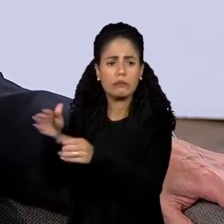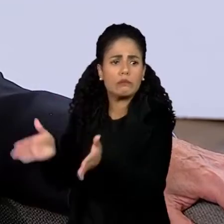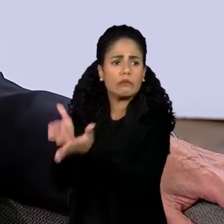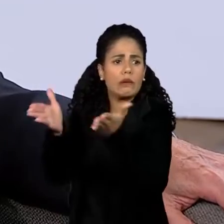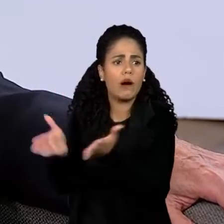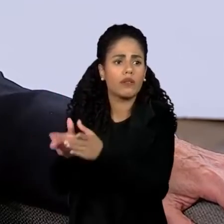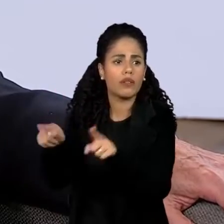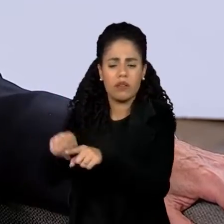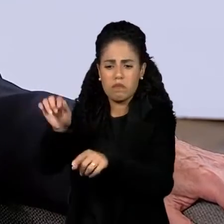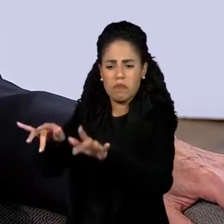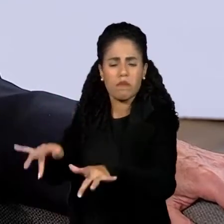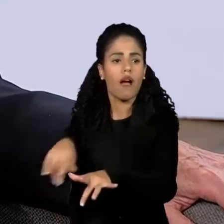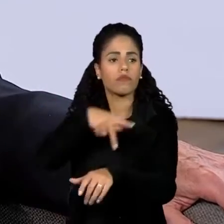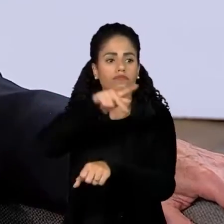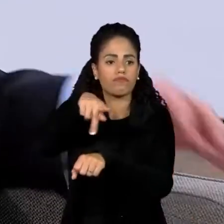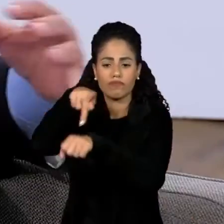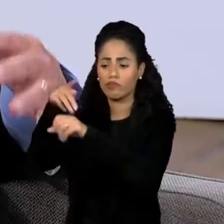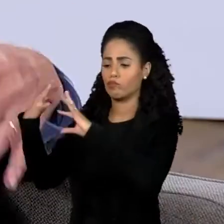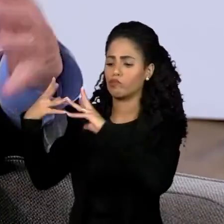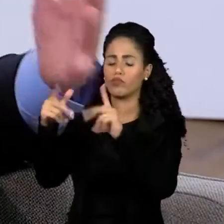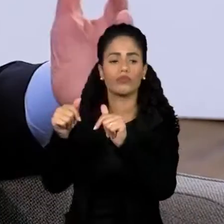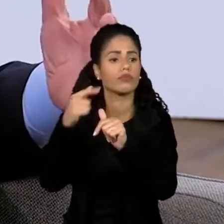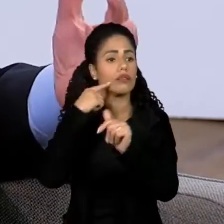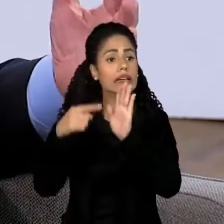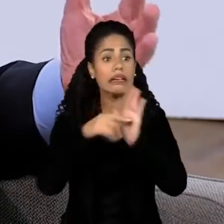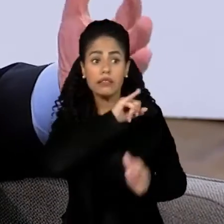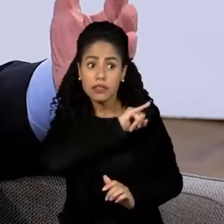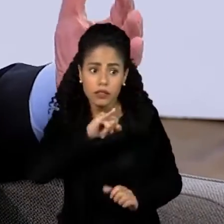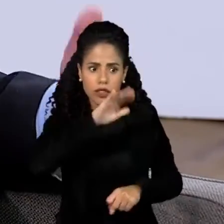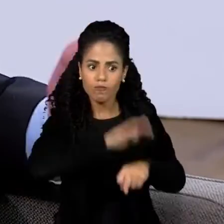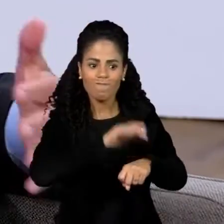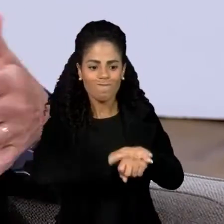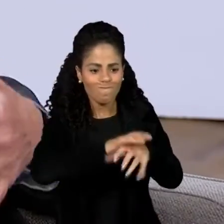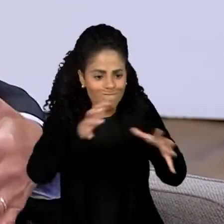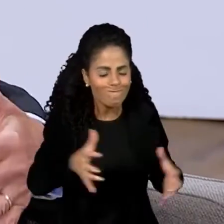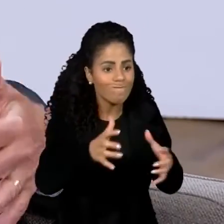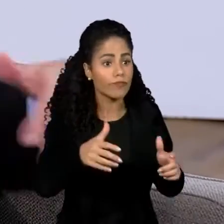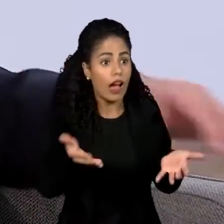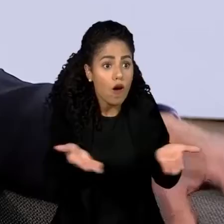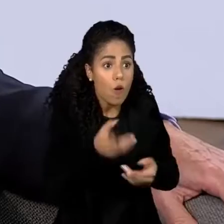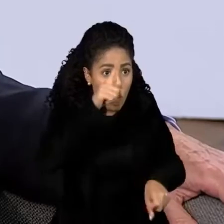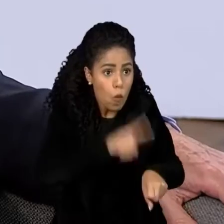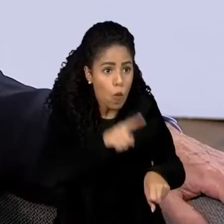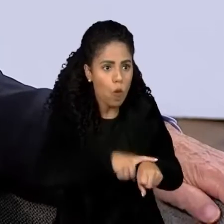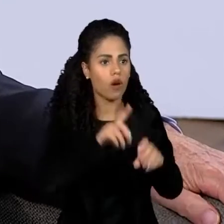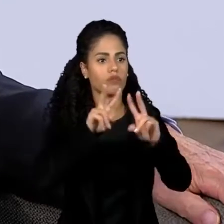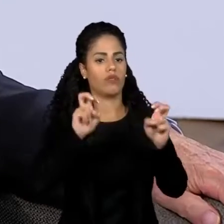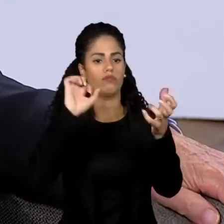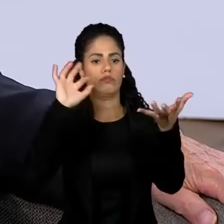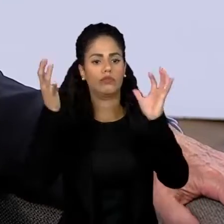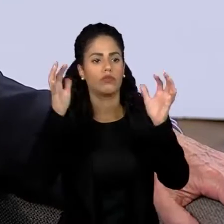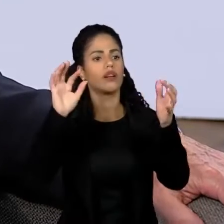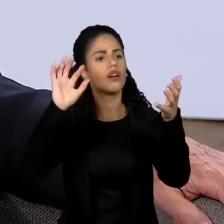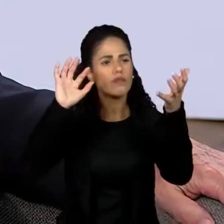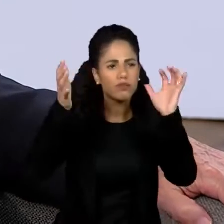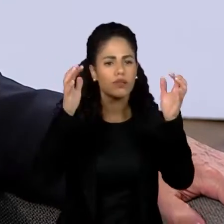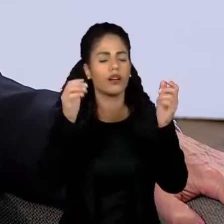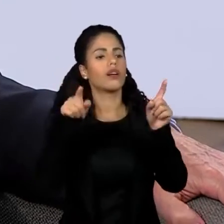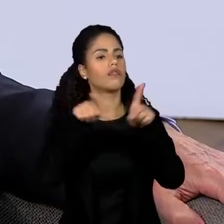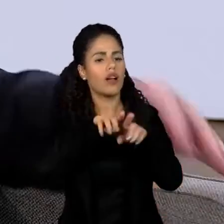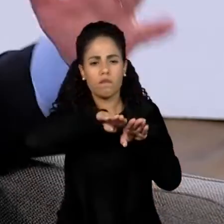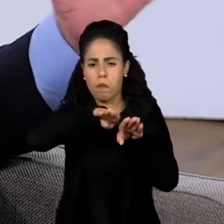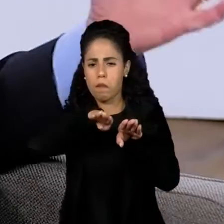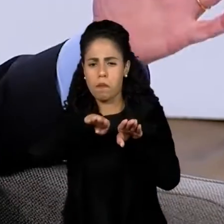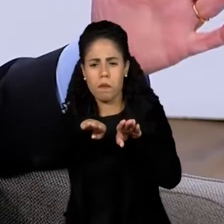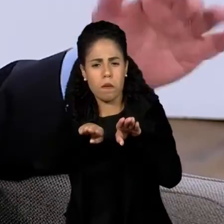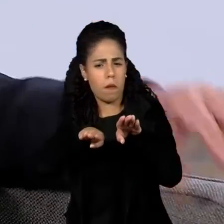country. So if we don't do something about the environment, including climate change, it will worsen